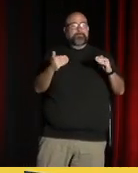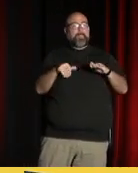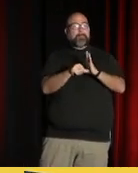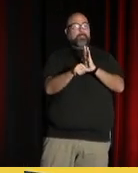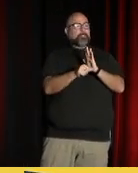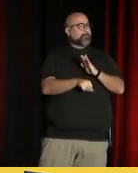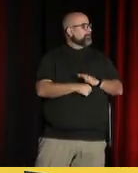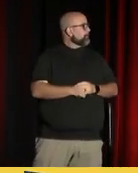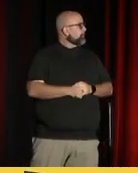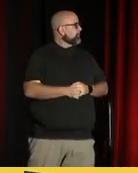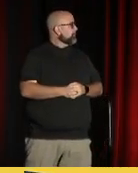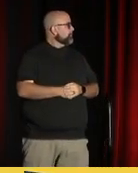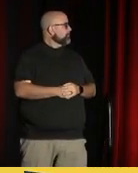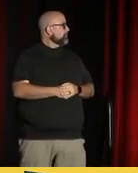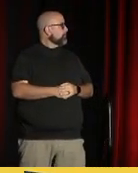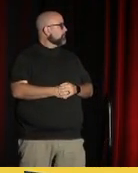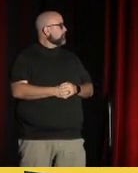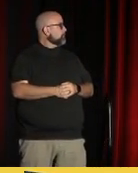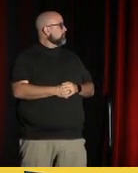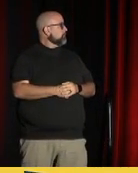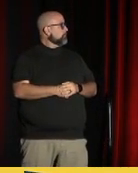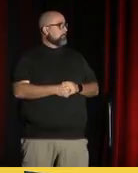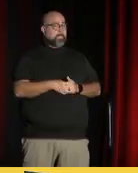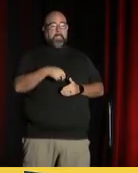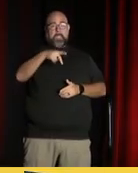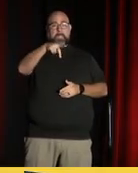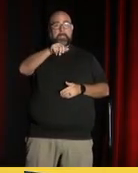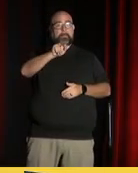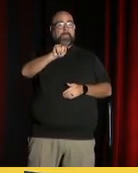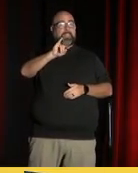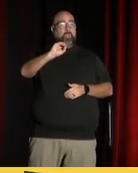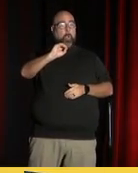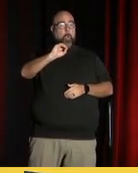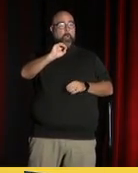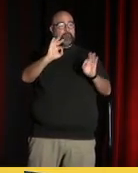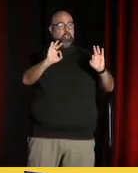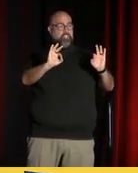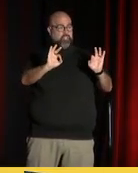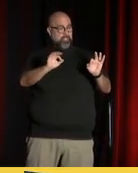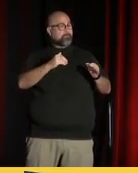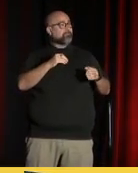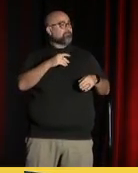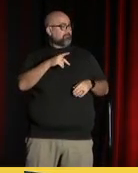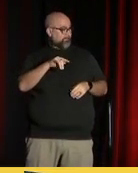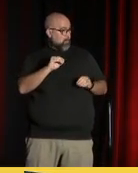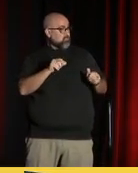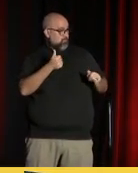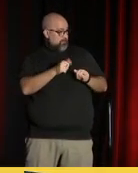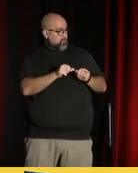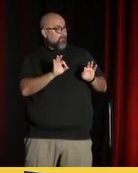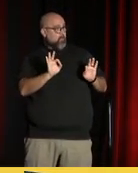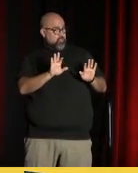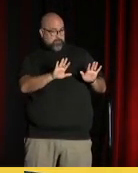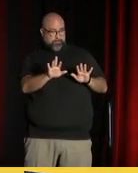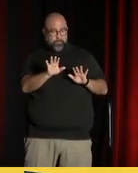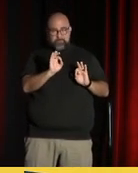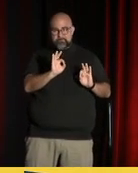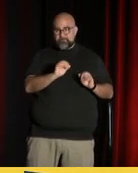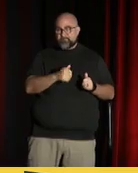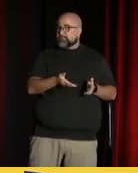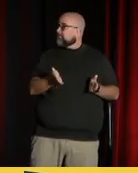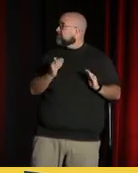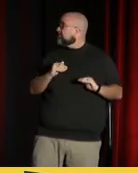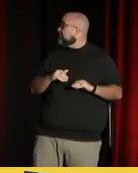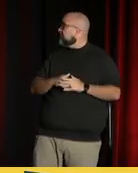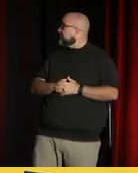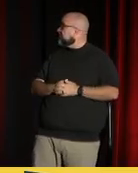page, we have patio furniture. Patio furniture, all right. We've got